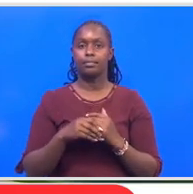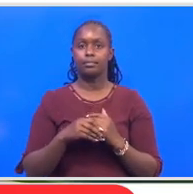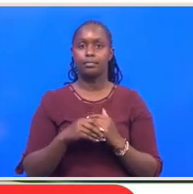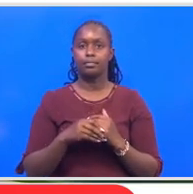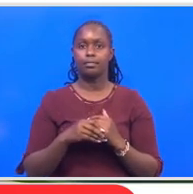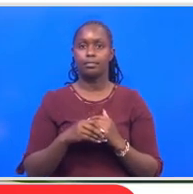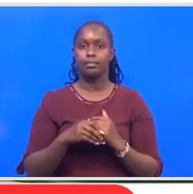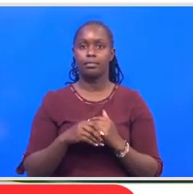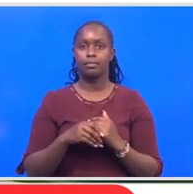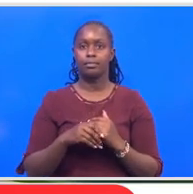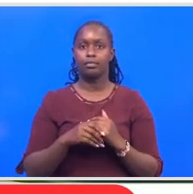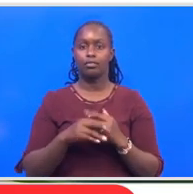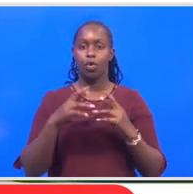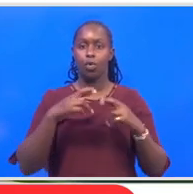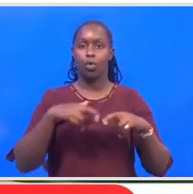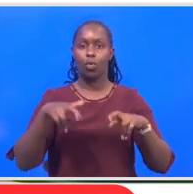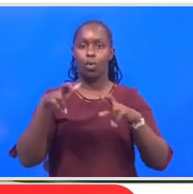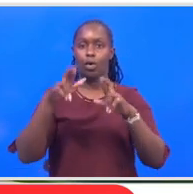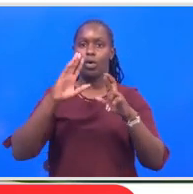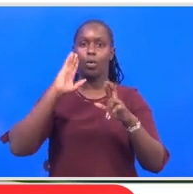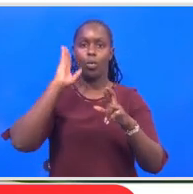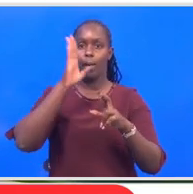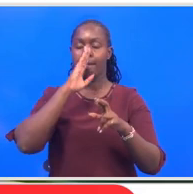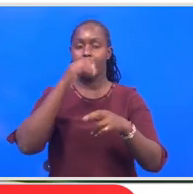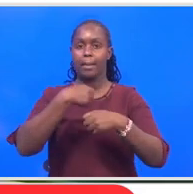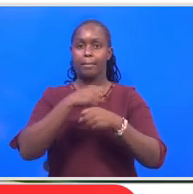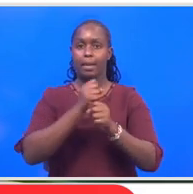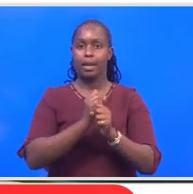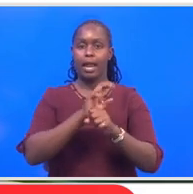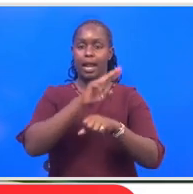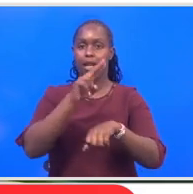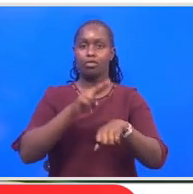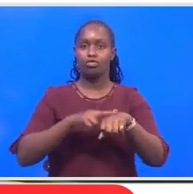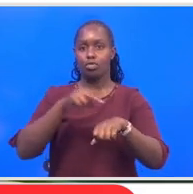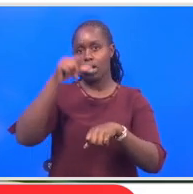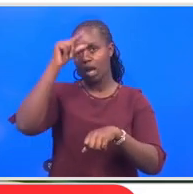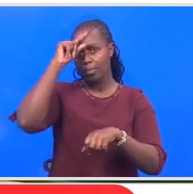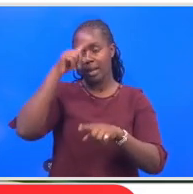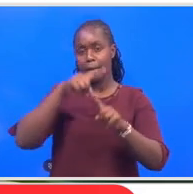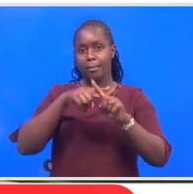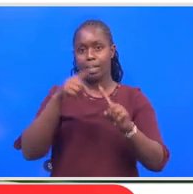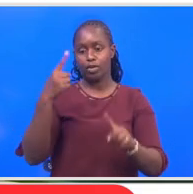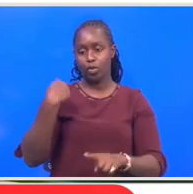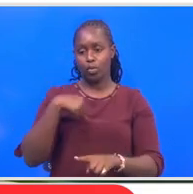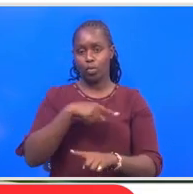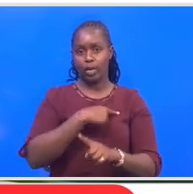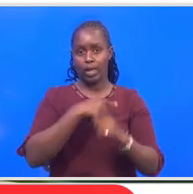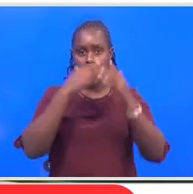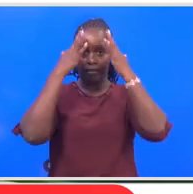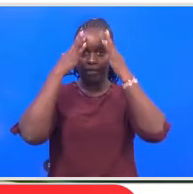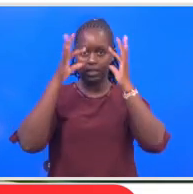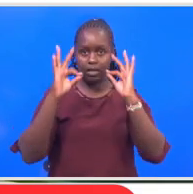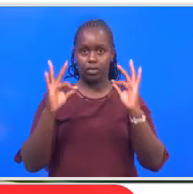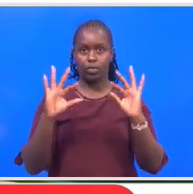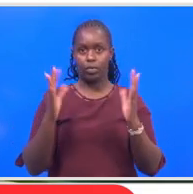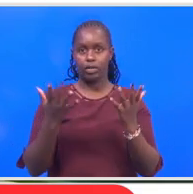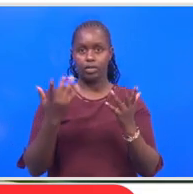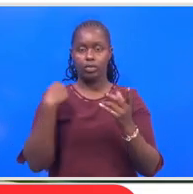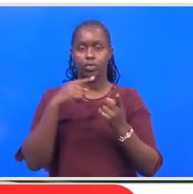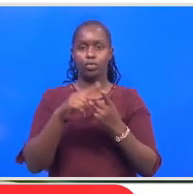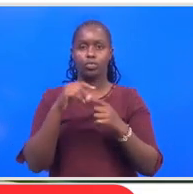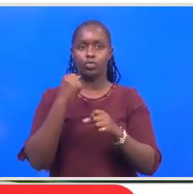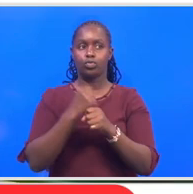Izo barabara utengenezwa na national government. Lakini sisi kama county tumeamua tuanze kuingia katika lami.